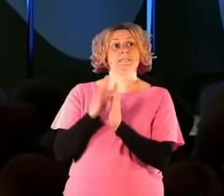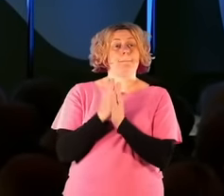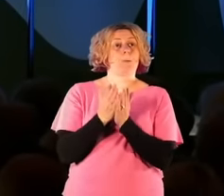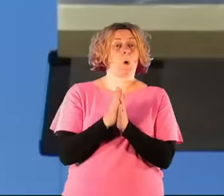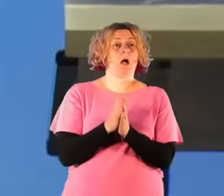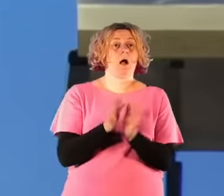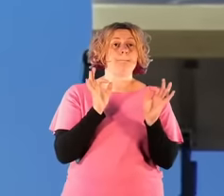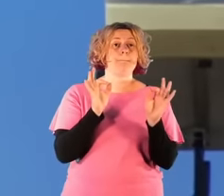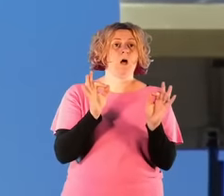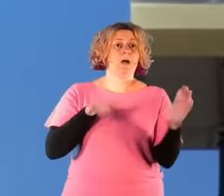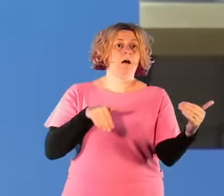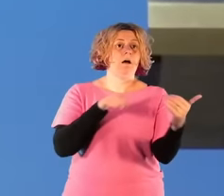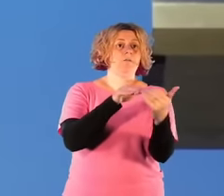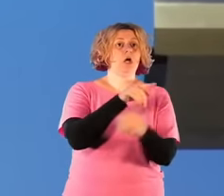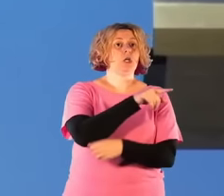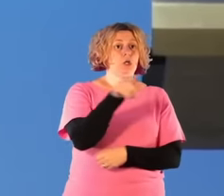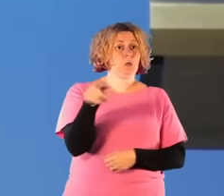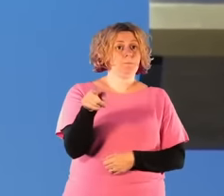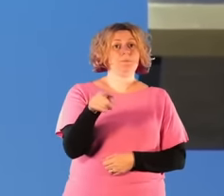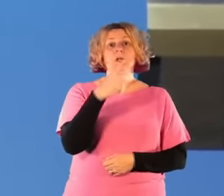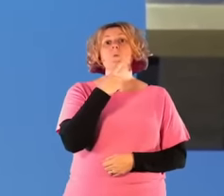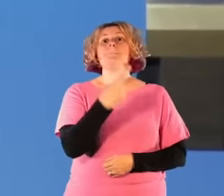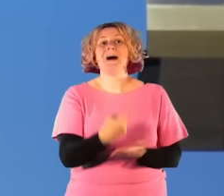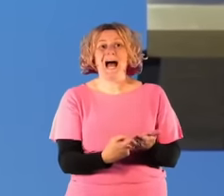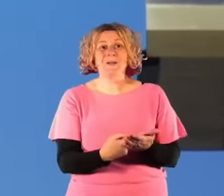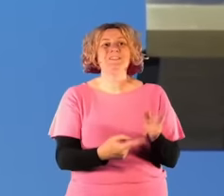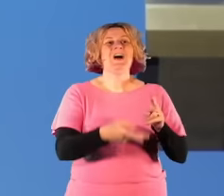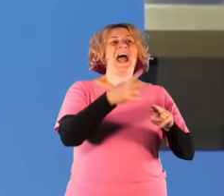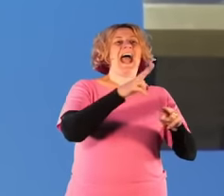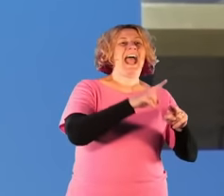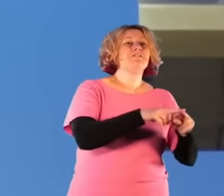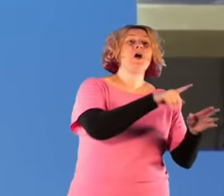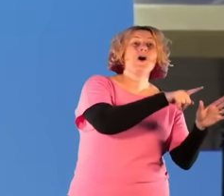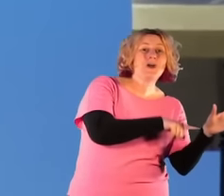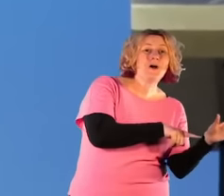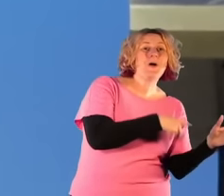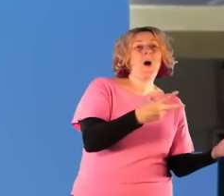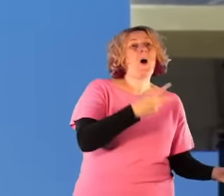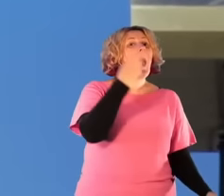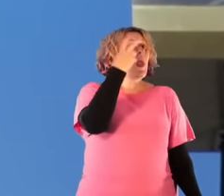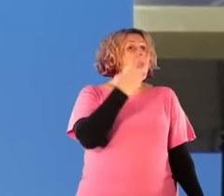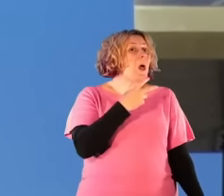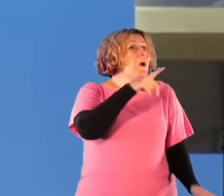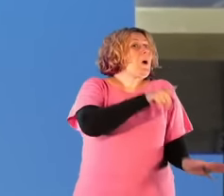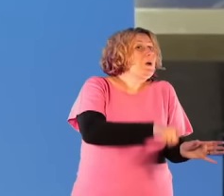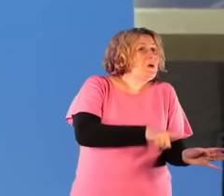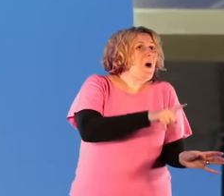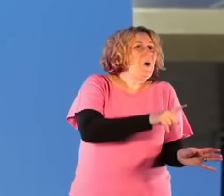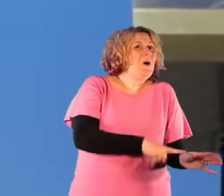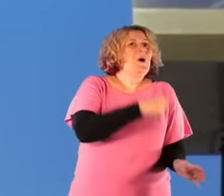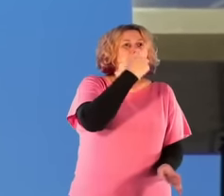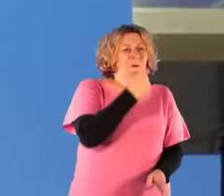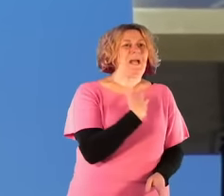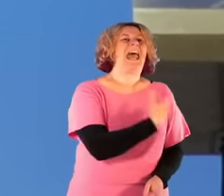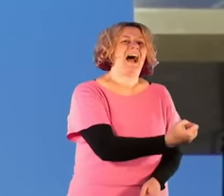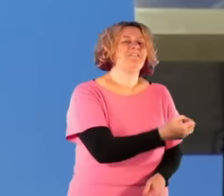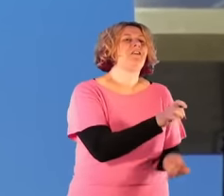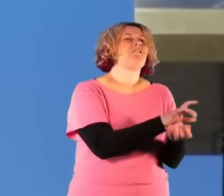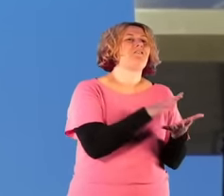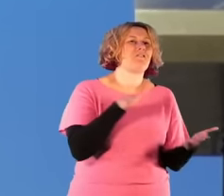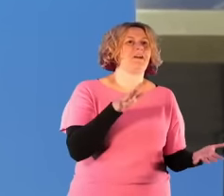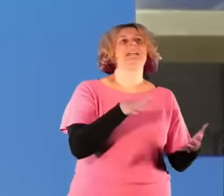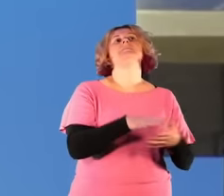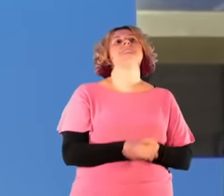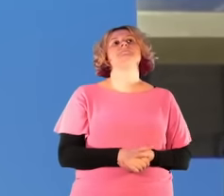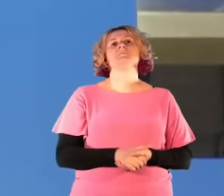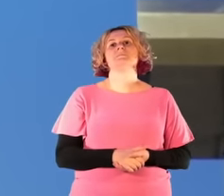it's a quid, but if you're young or look young, you can have it for free. Seriously, get something, not just for yourself, but for